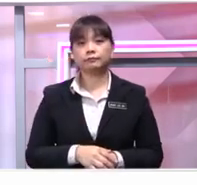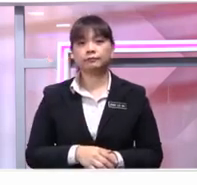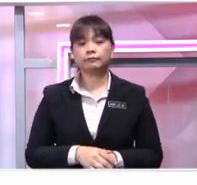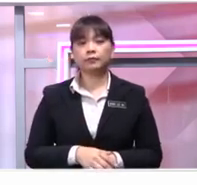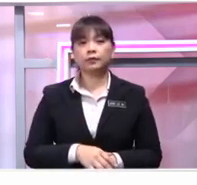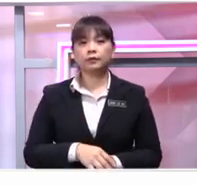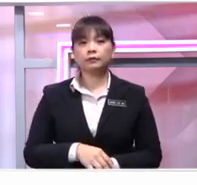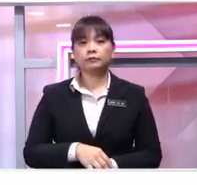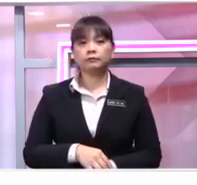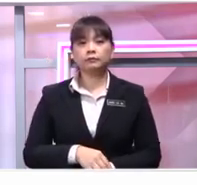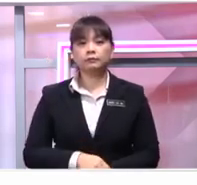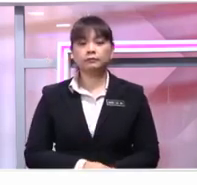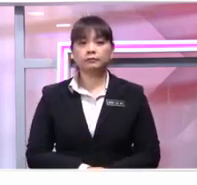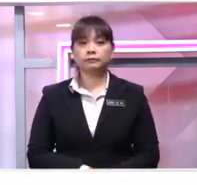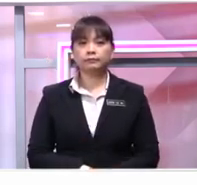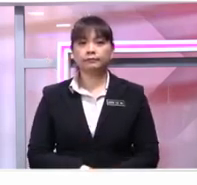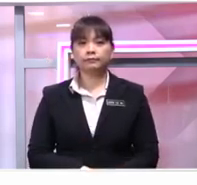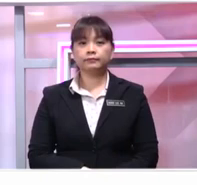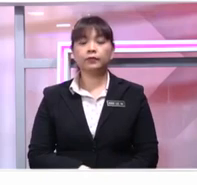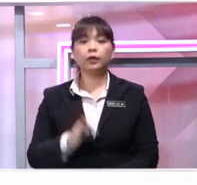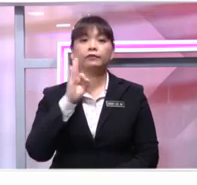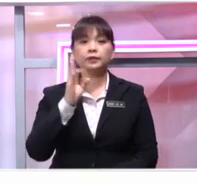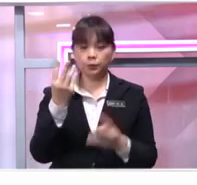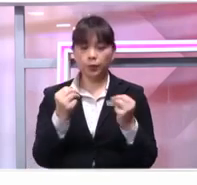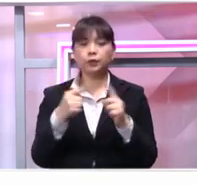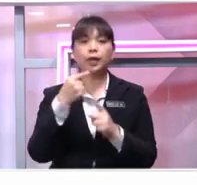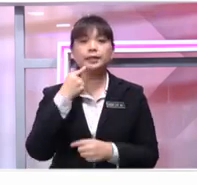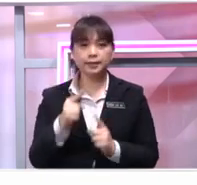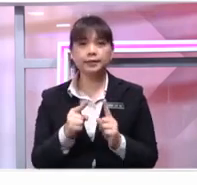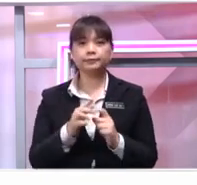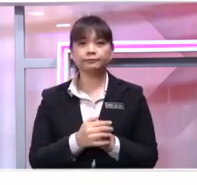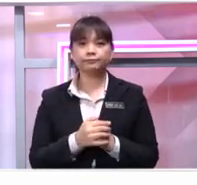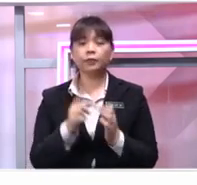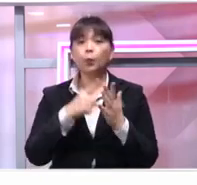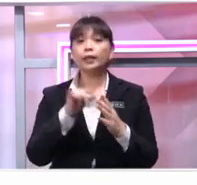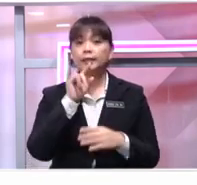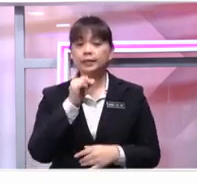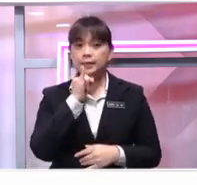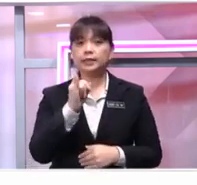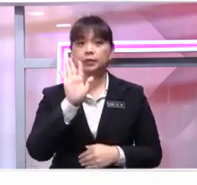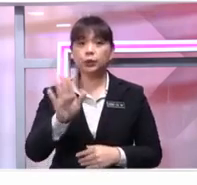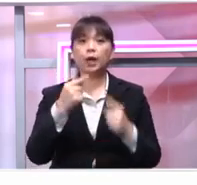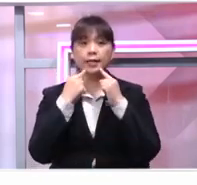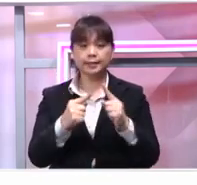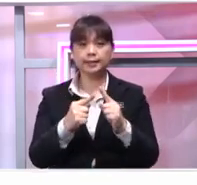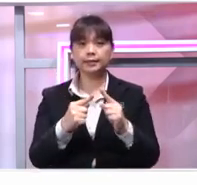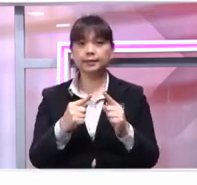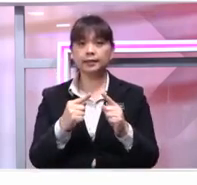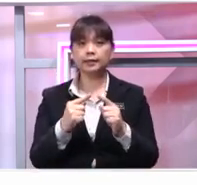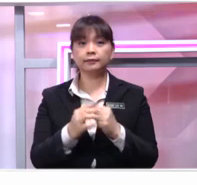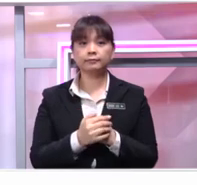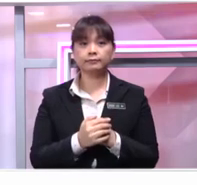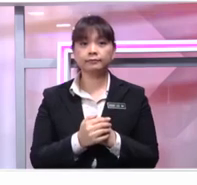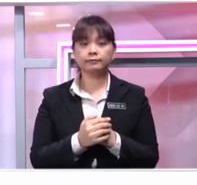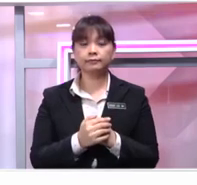What is the... Fazrina? Fazrina wants to answer. Yeah. Okay, good. What's your answer, Fazrina? My answer is